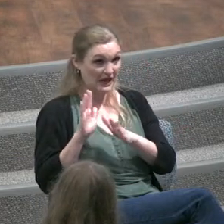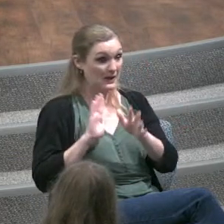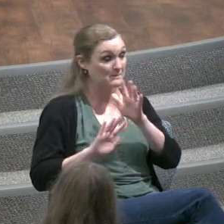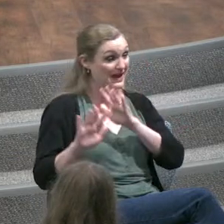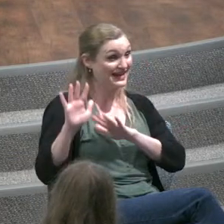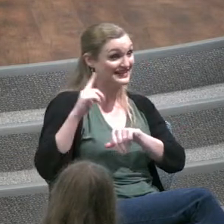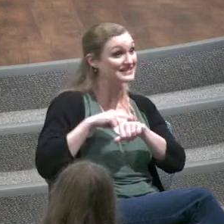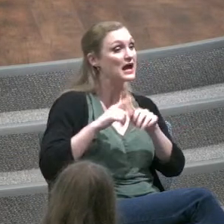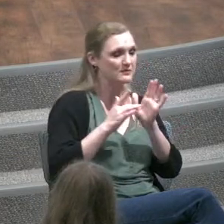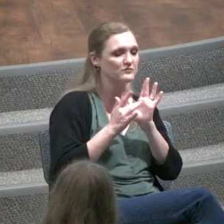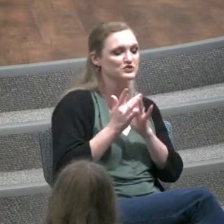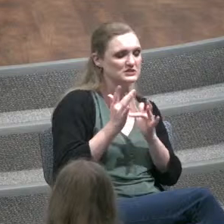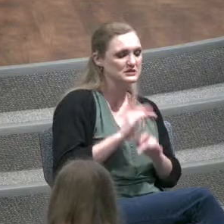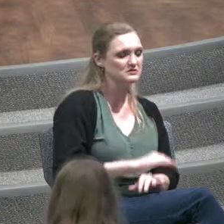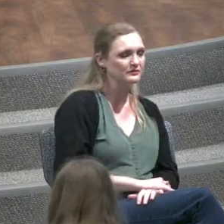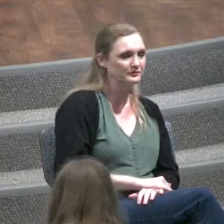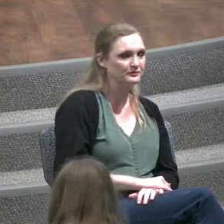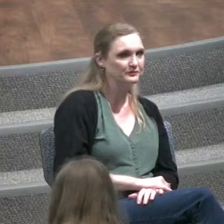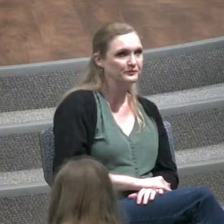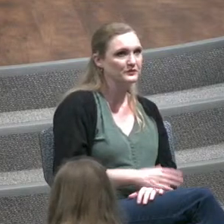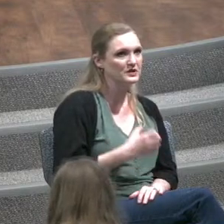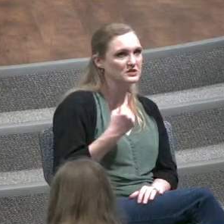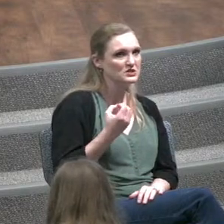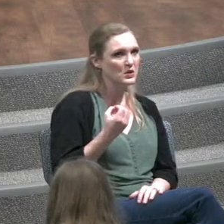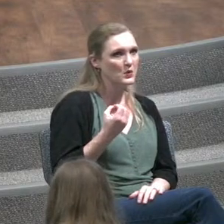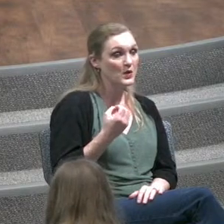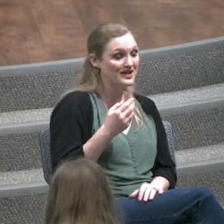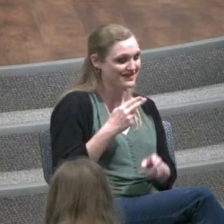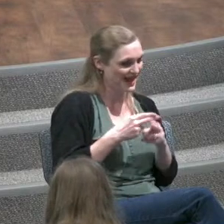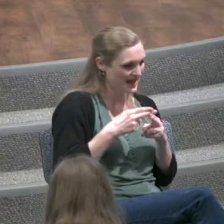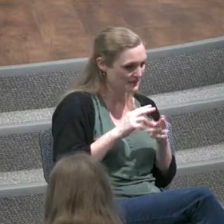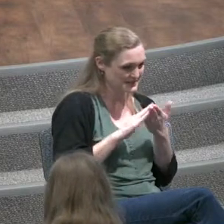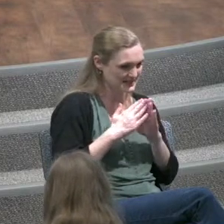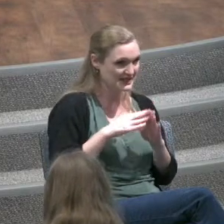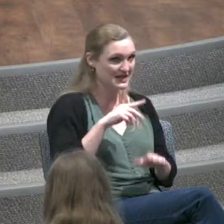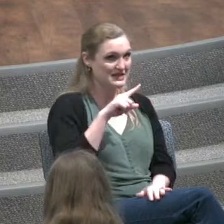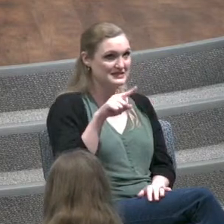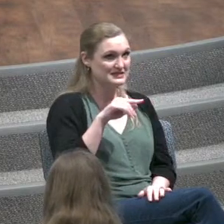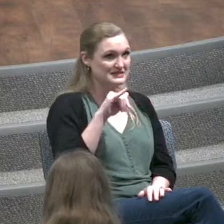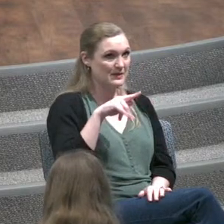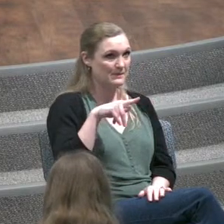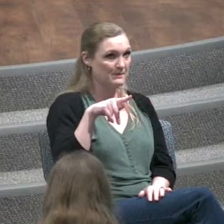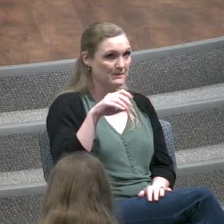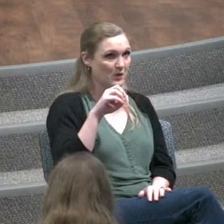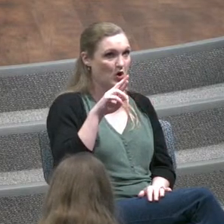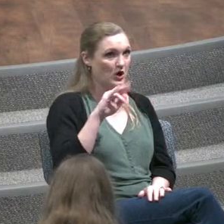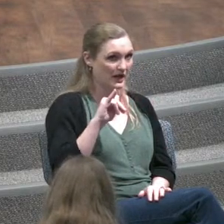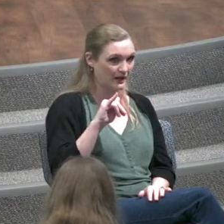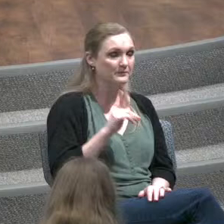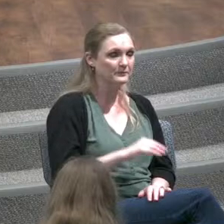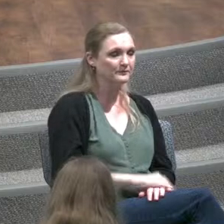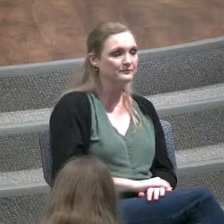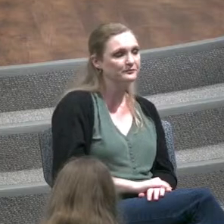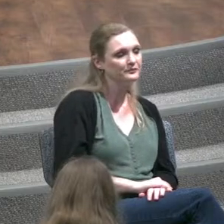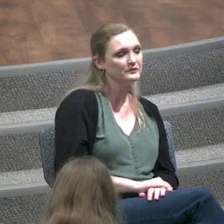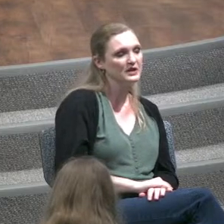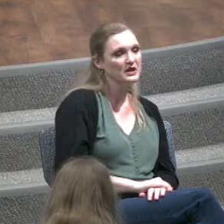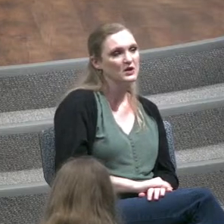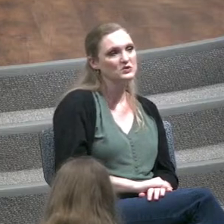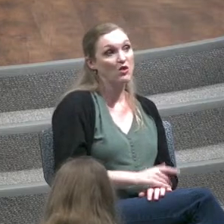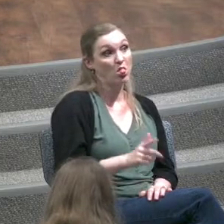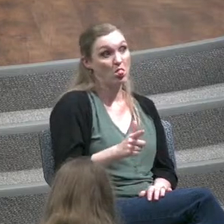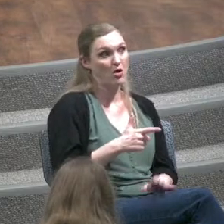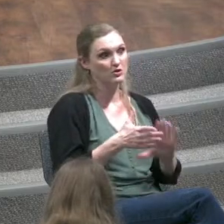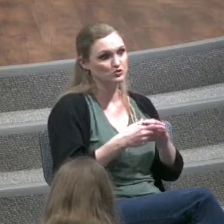even back to the time of Jesus. And so the name of the city is Zippori, also referred to as Sepphoris. There's a